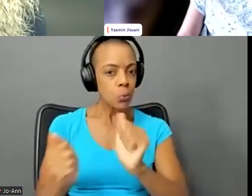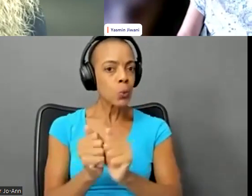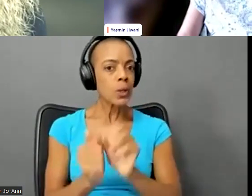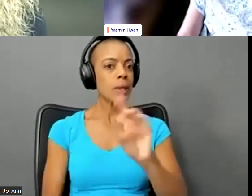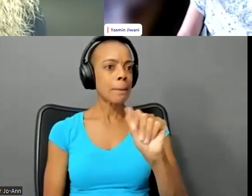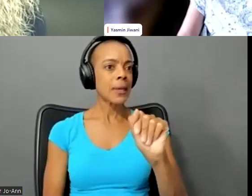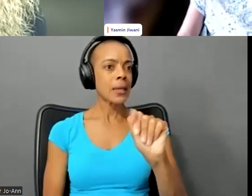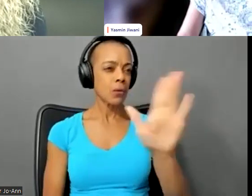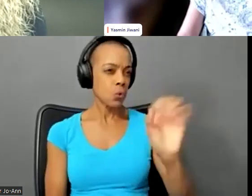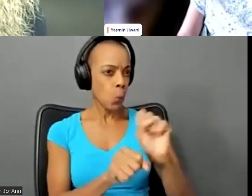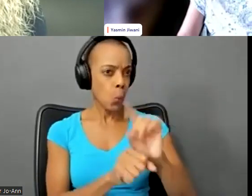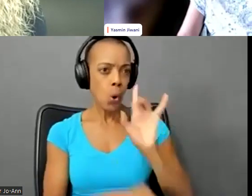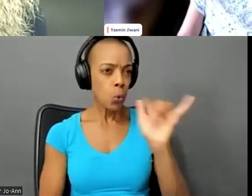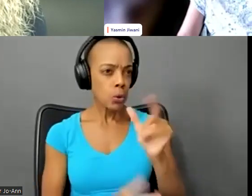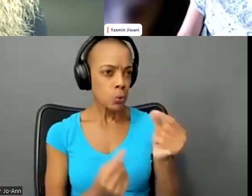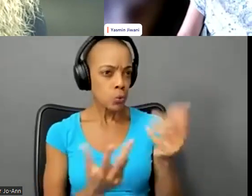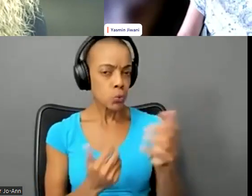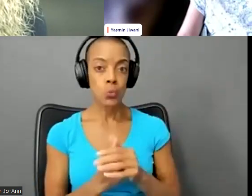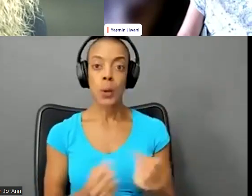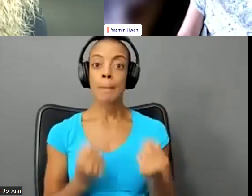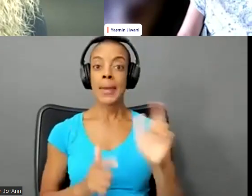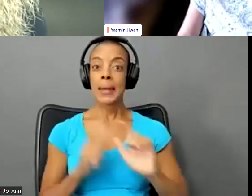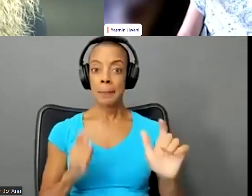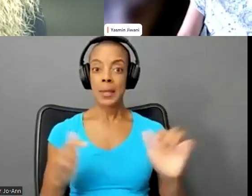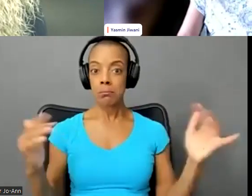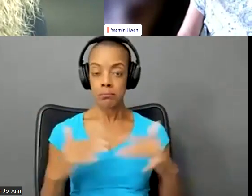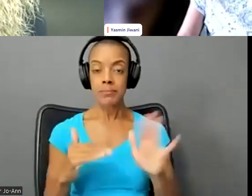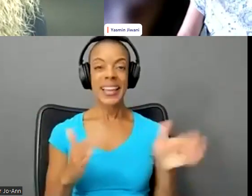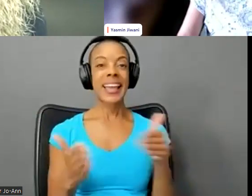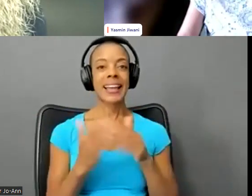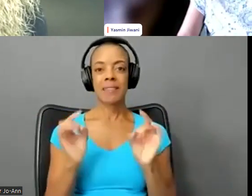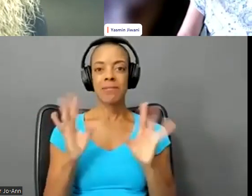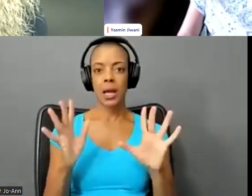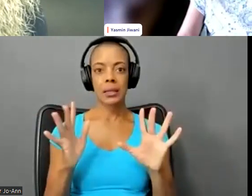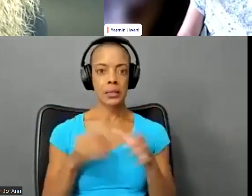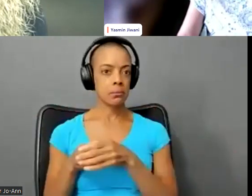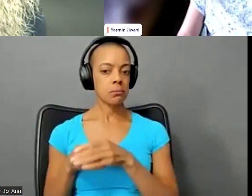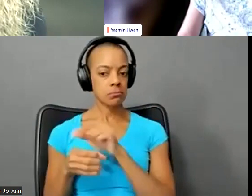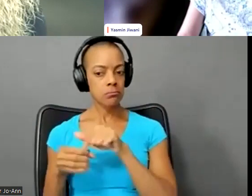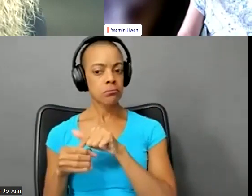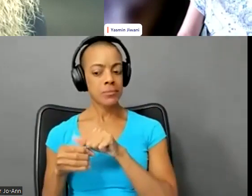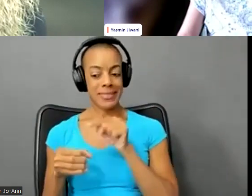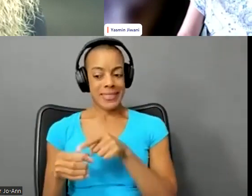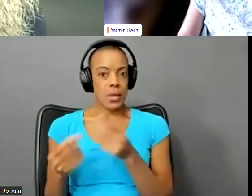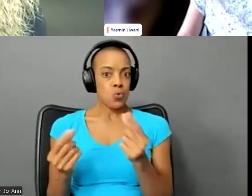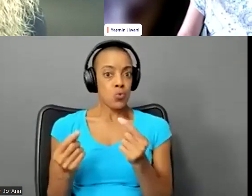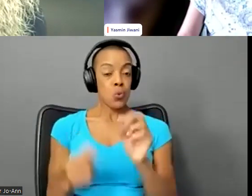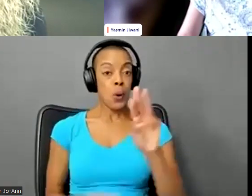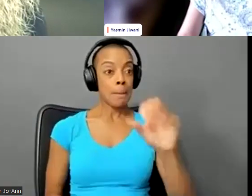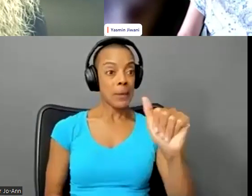for instance, a lot of people who are attending or in the anti-violence sector, what can they expect when media approaches them?